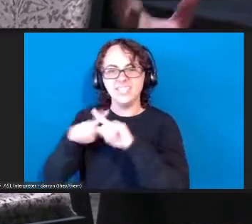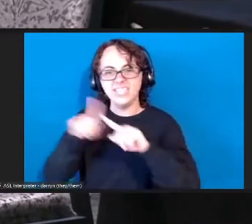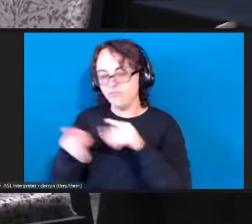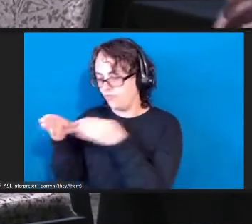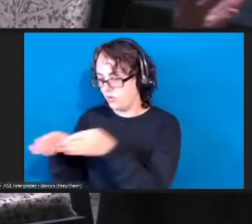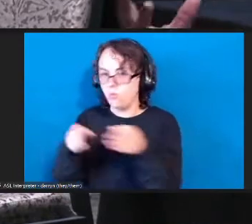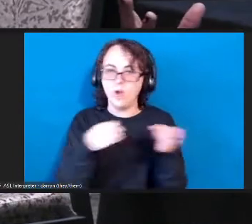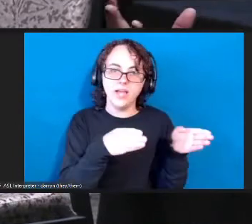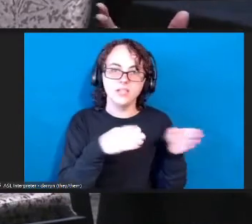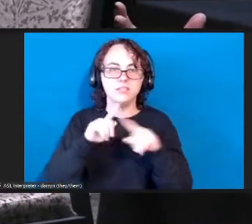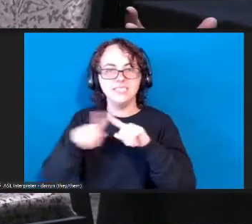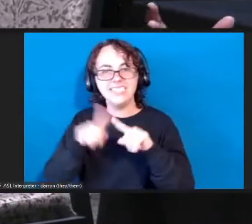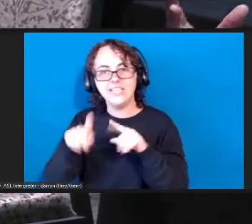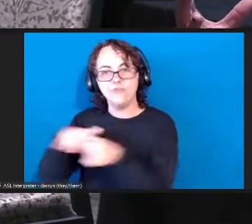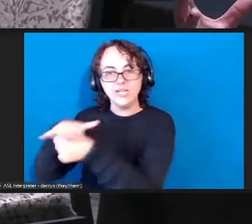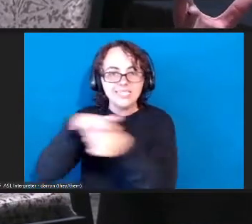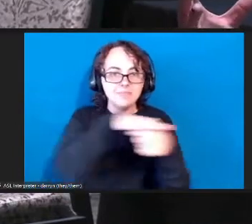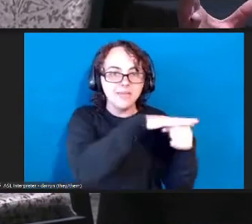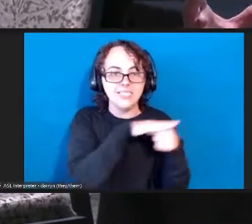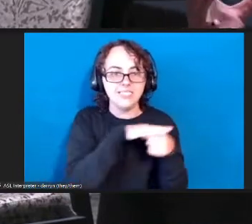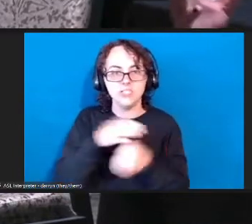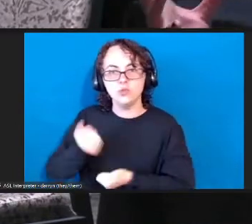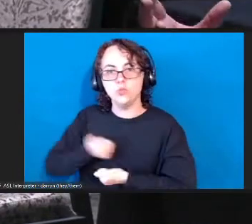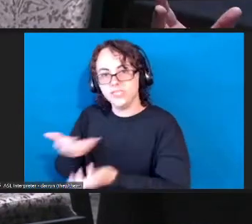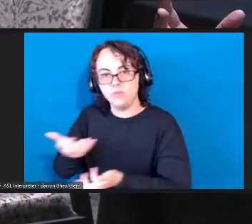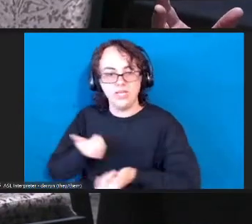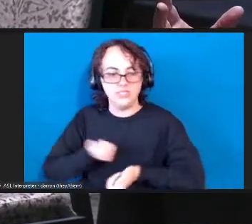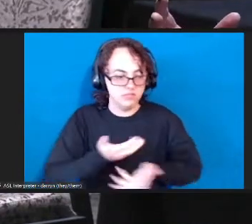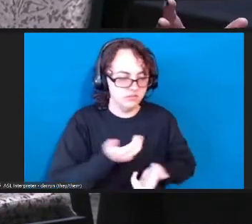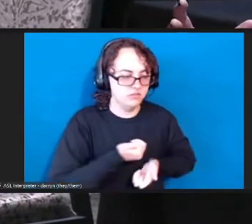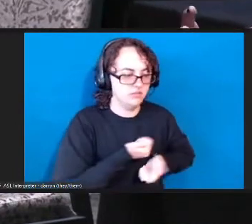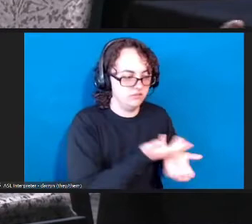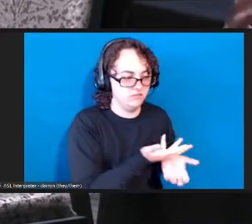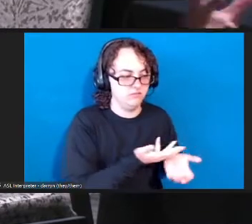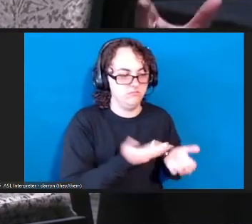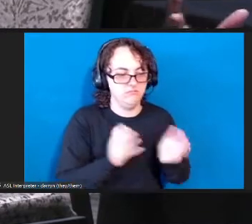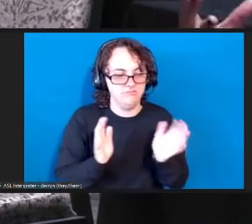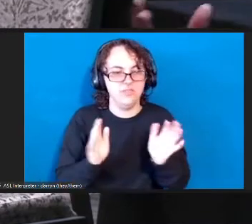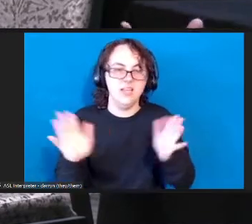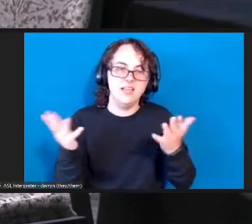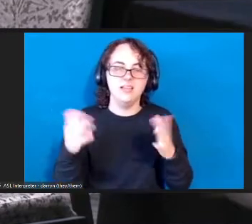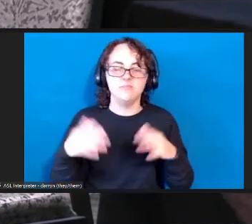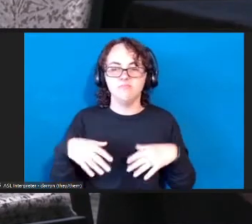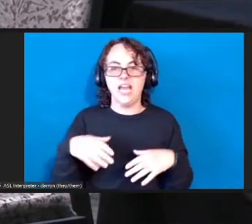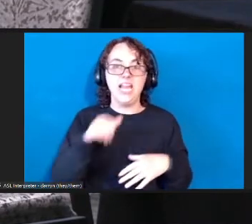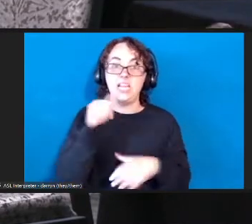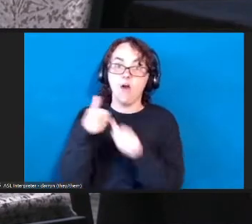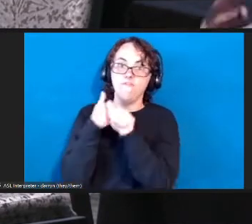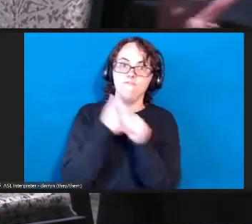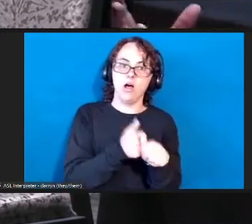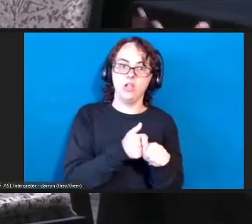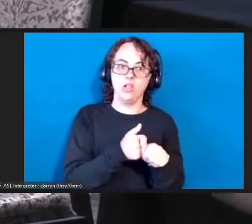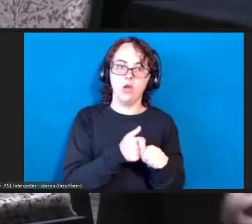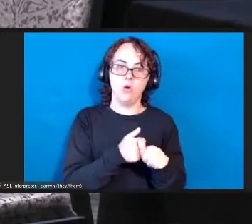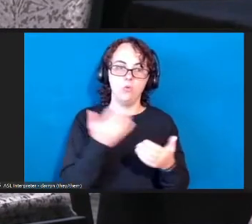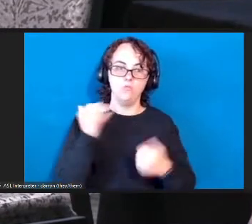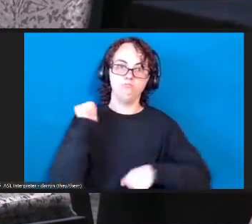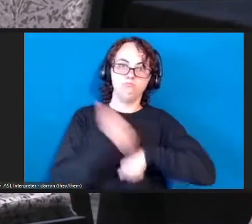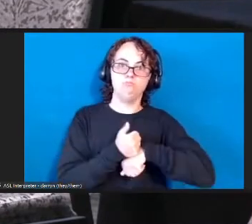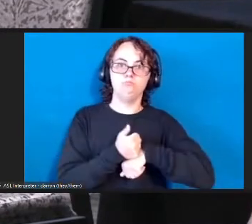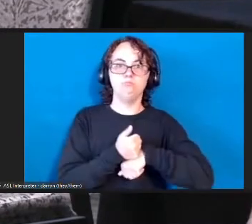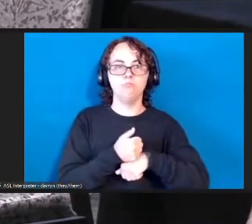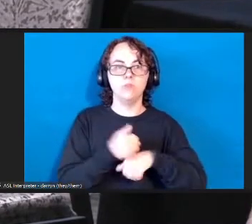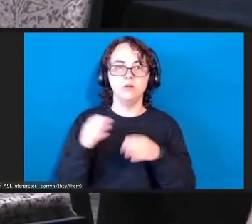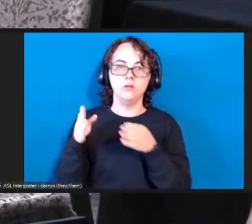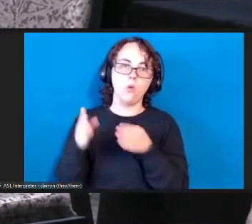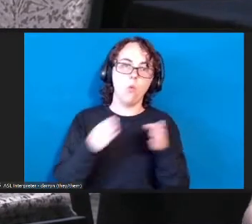and different ways of expression that fall sort of outside prescriptive ideas of what's shared with us about art